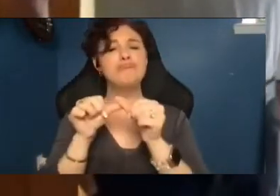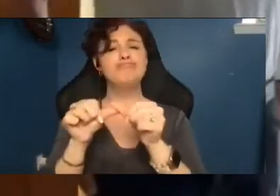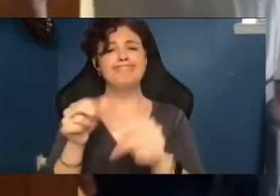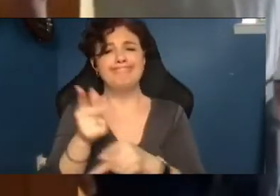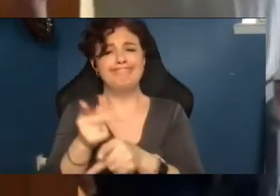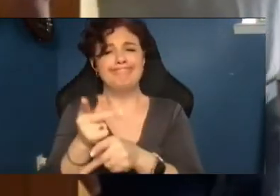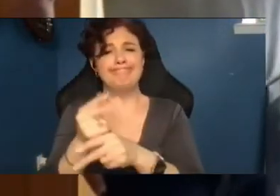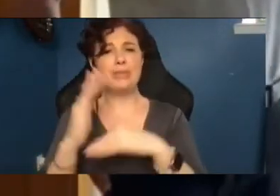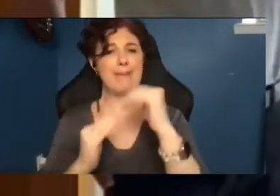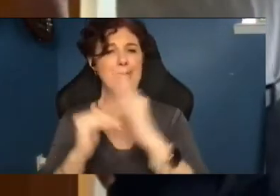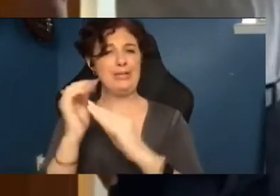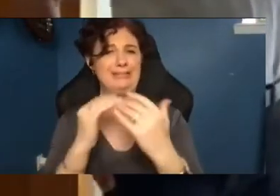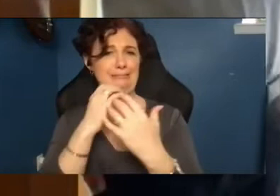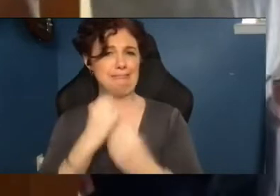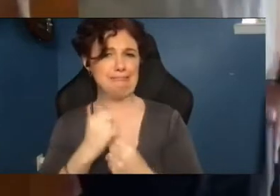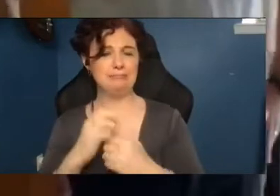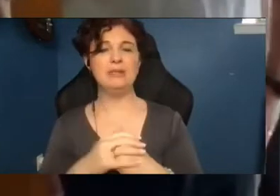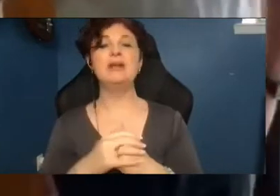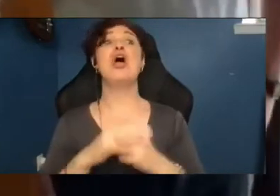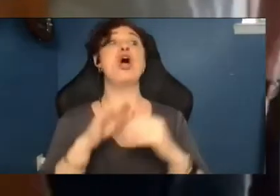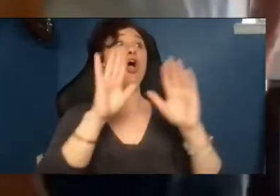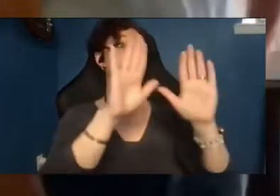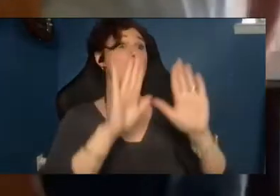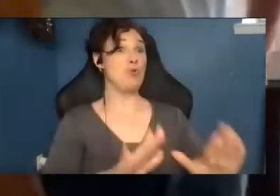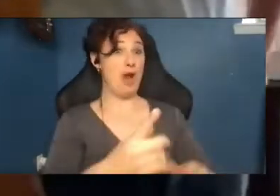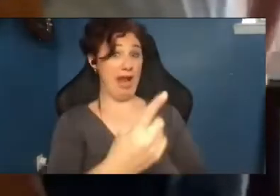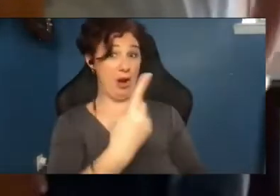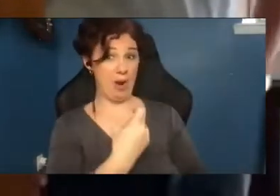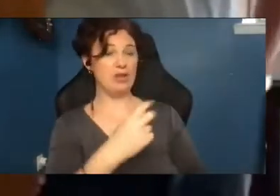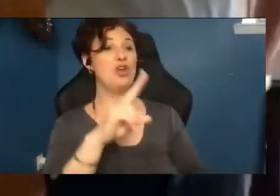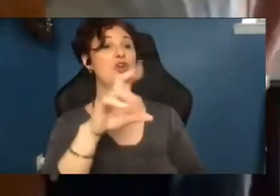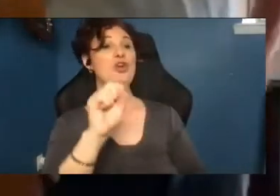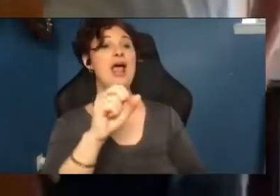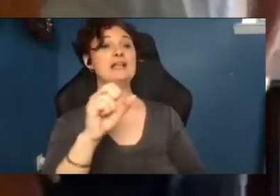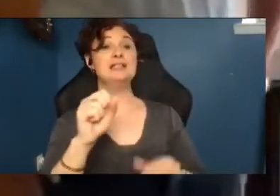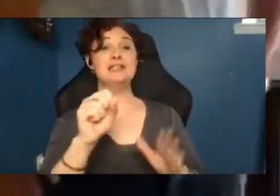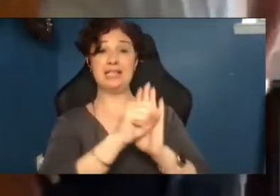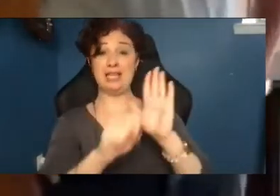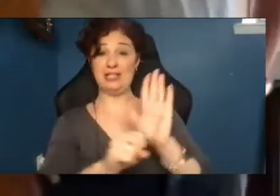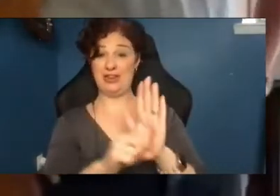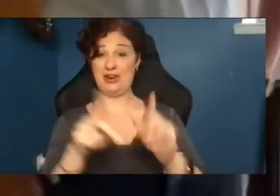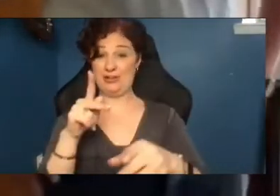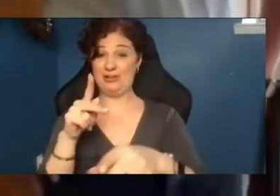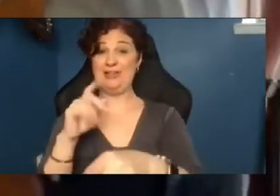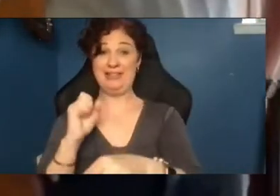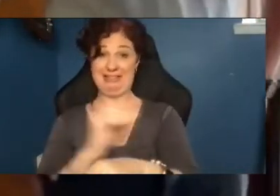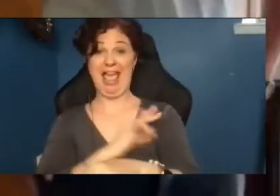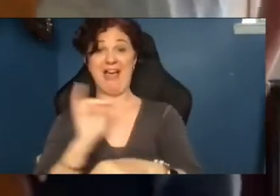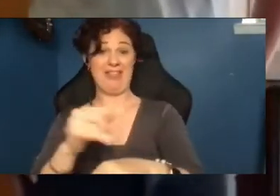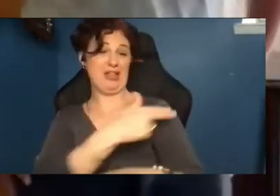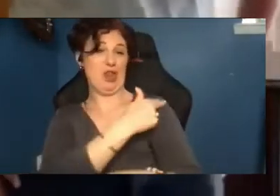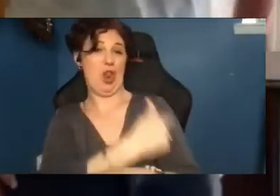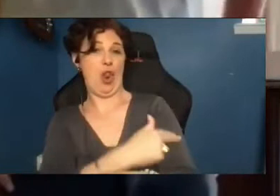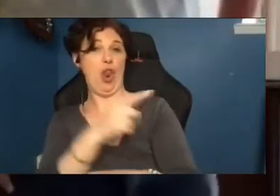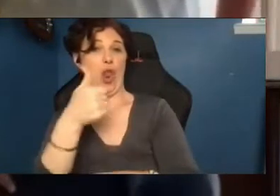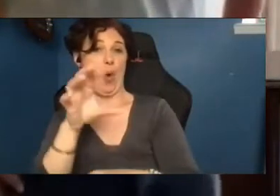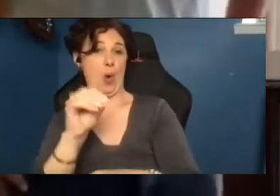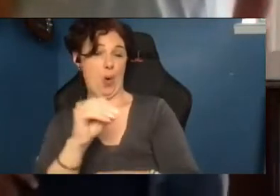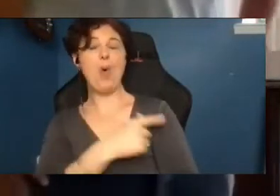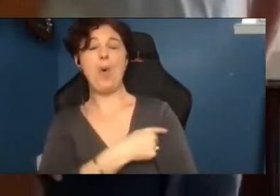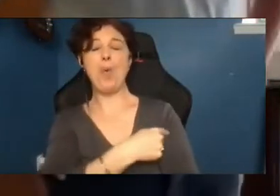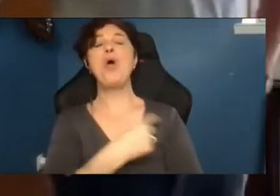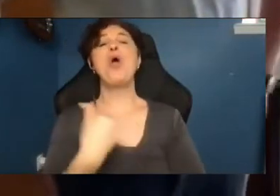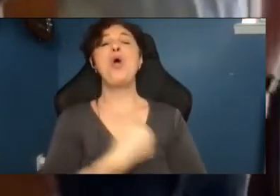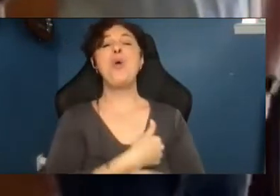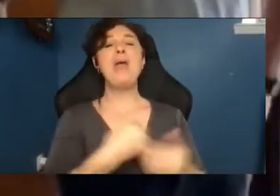these buildings? Great question. Nevada State Park staff does. See, that's our logo right here on my shoulder.